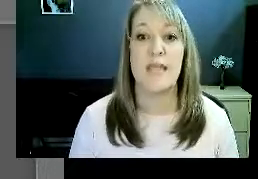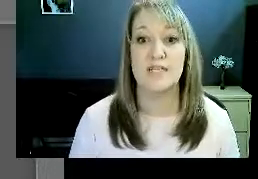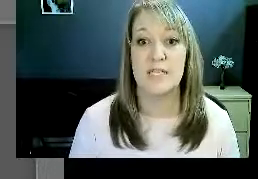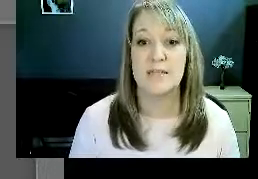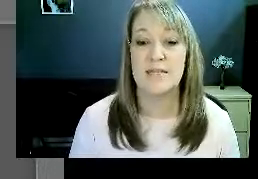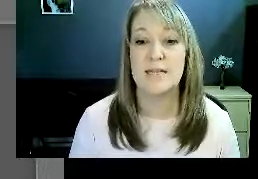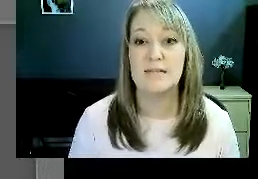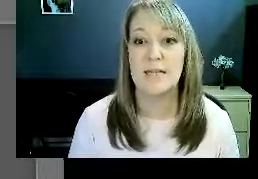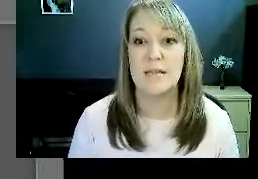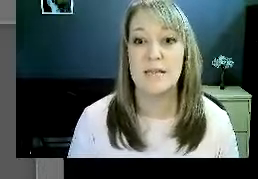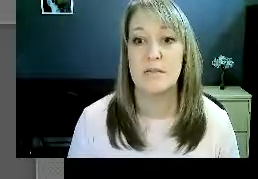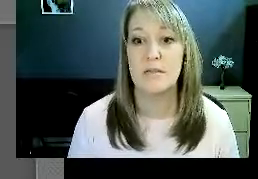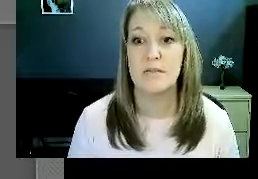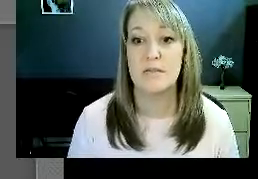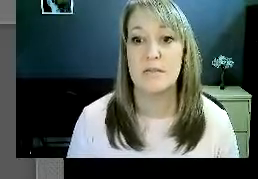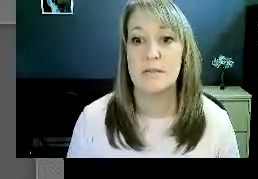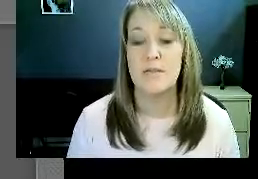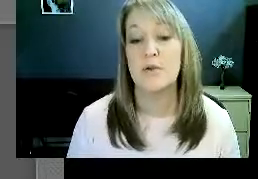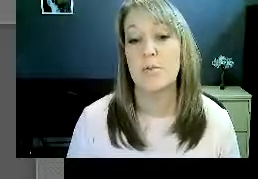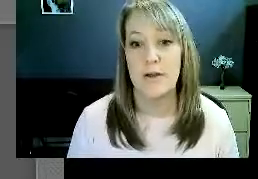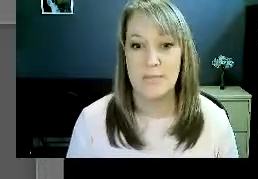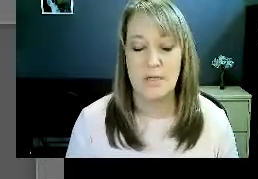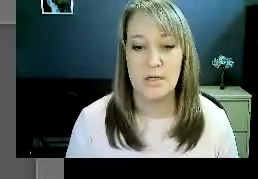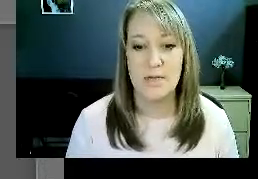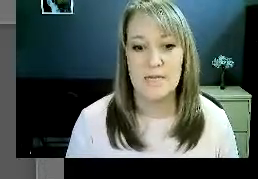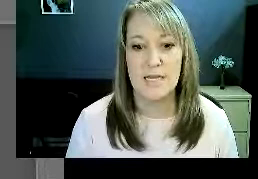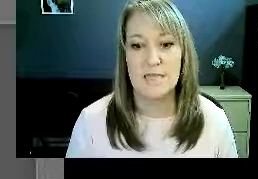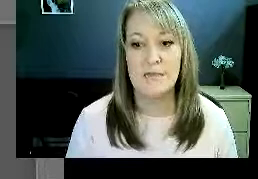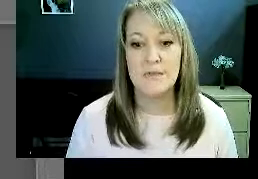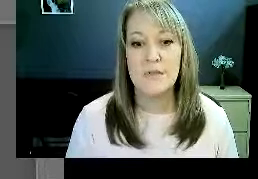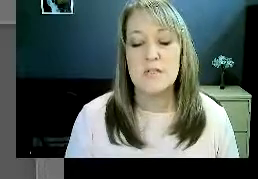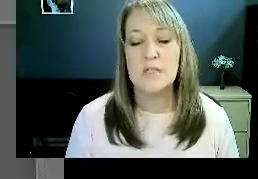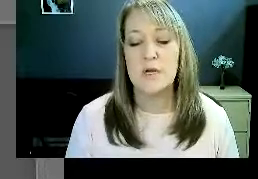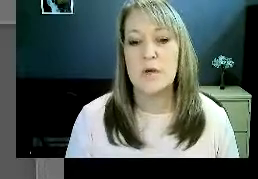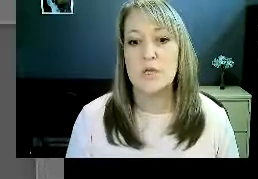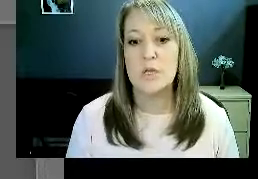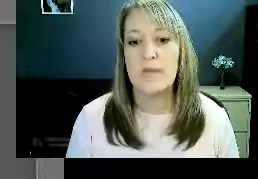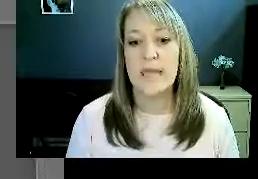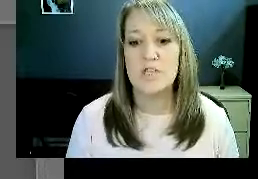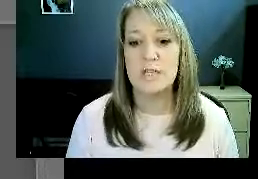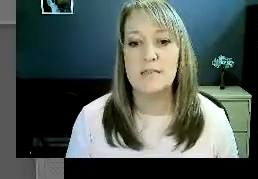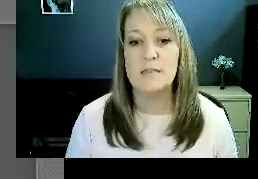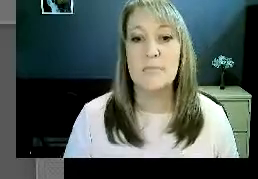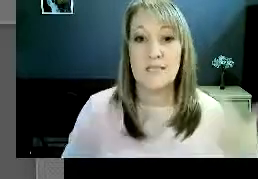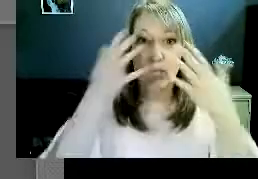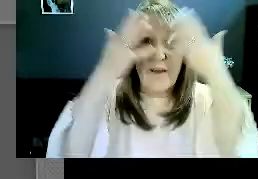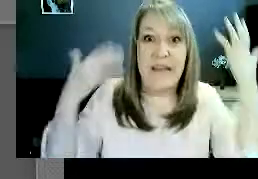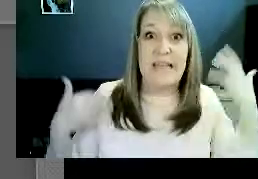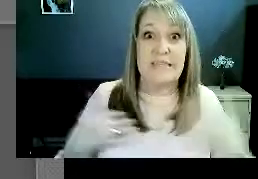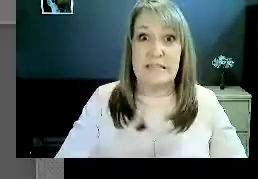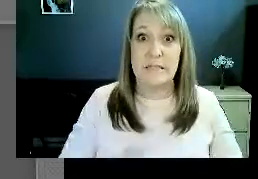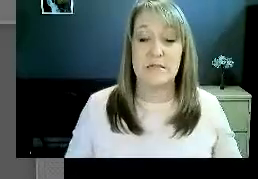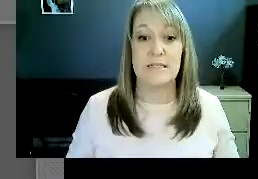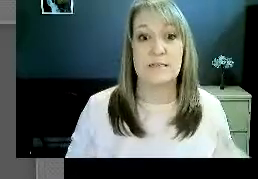at location. That's the 3rd parameter of signs. So location means where